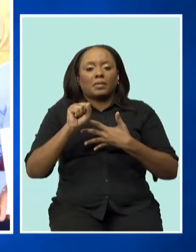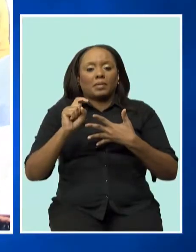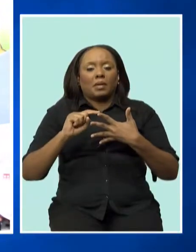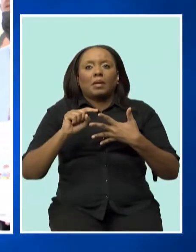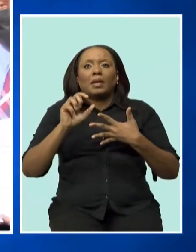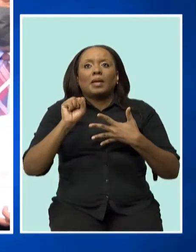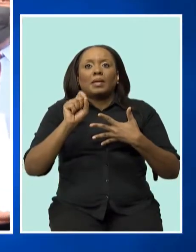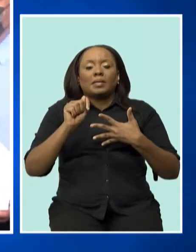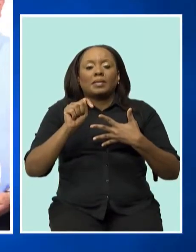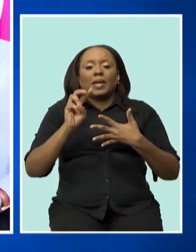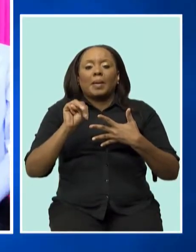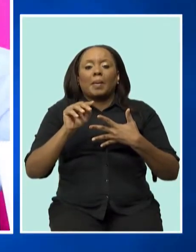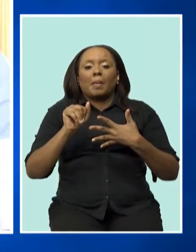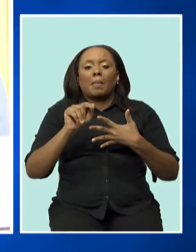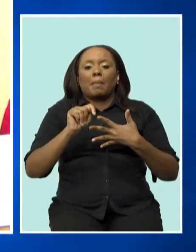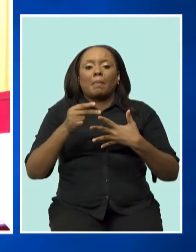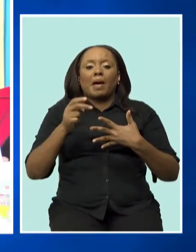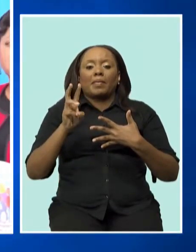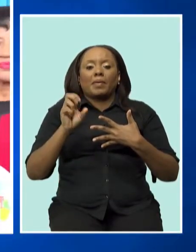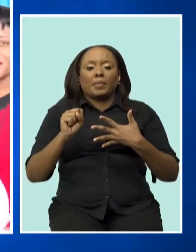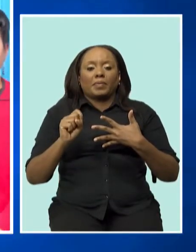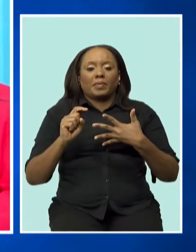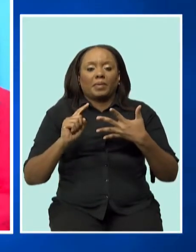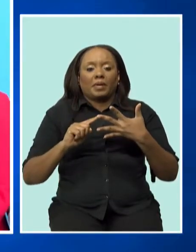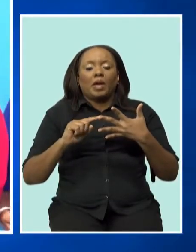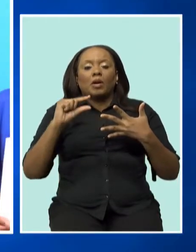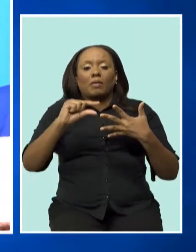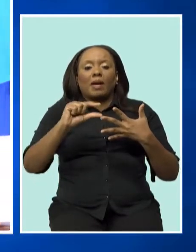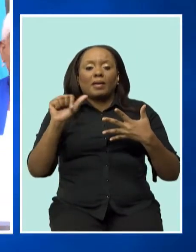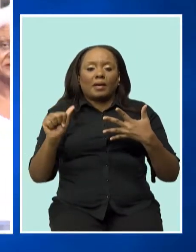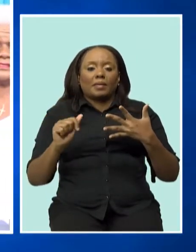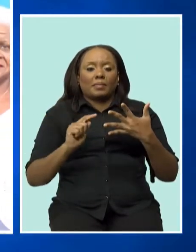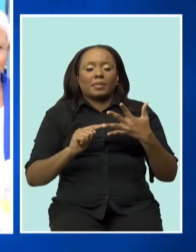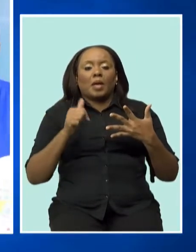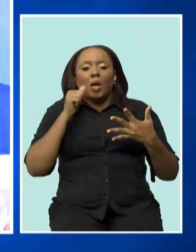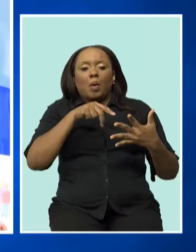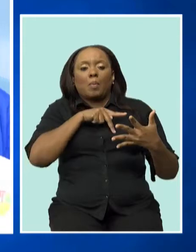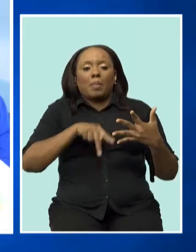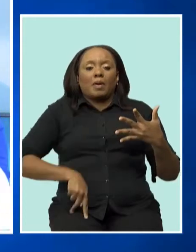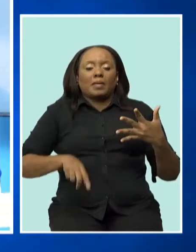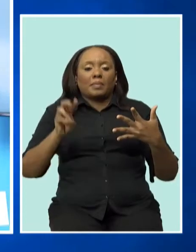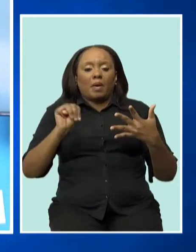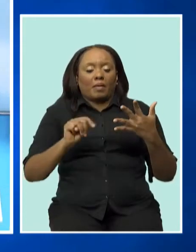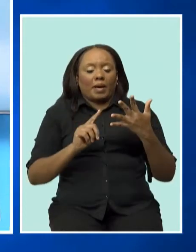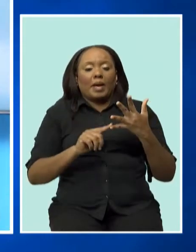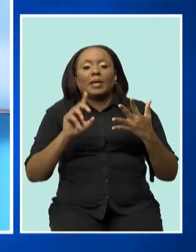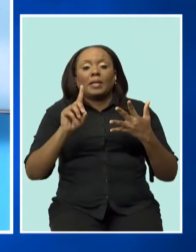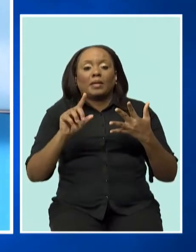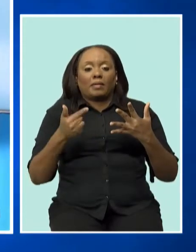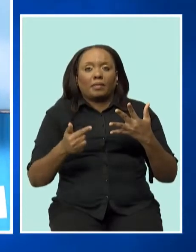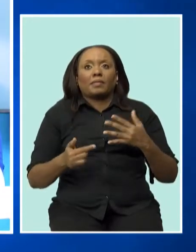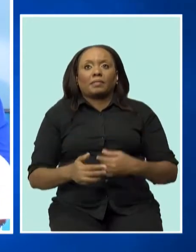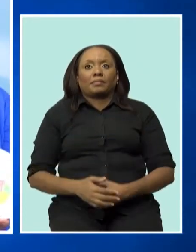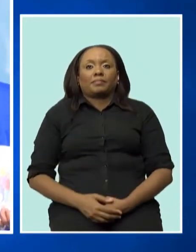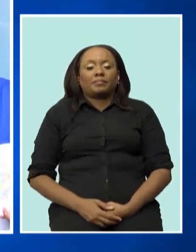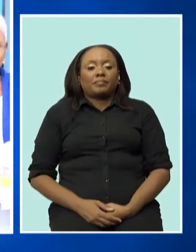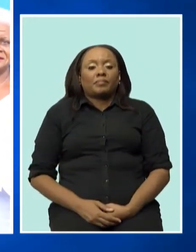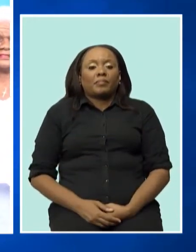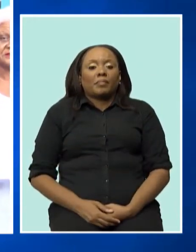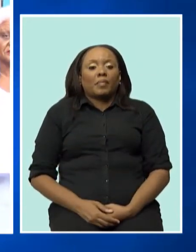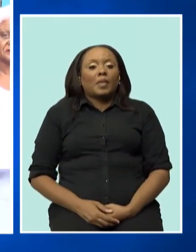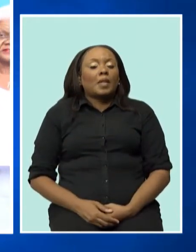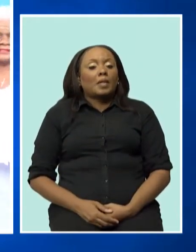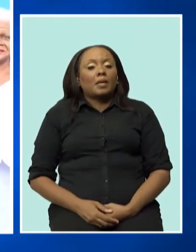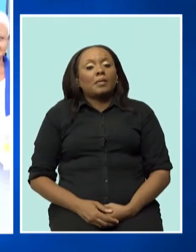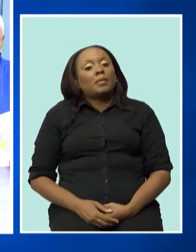Grantley Adams Memorial, Princess Margaret and Dighton Griffith Secondary Schools. Operations Manager of the Barbados Council for the Disabled, Rosanna